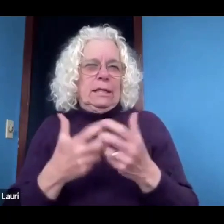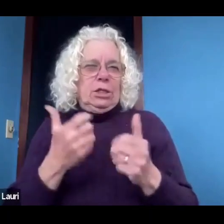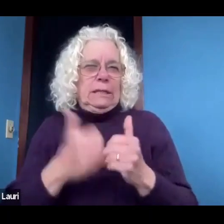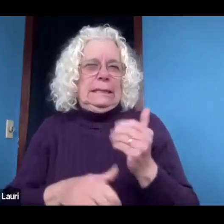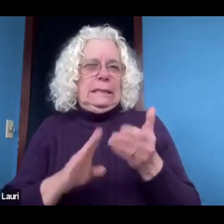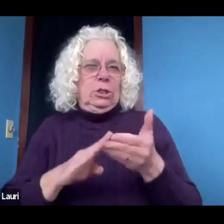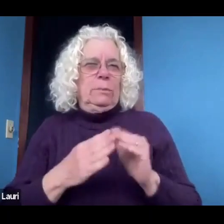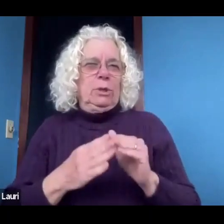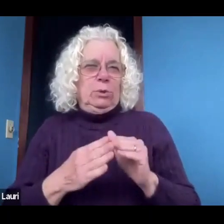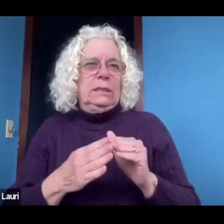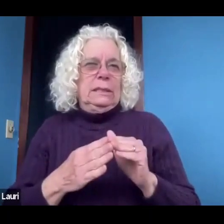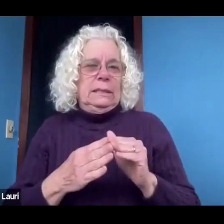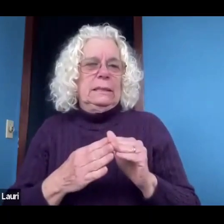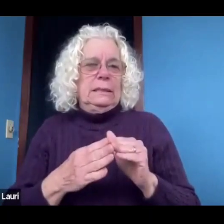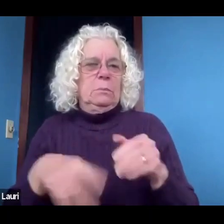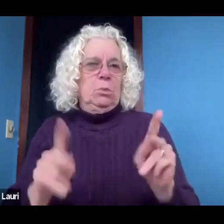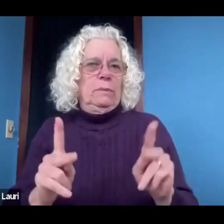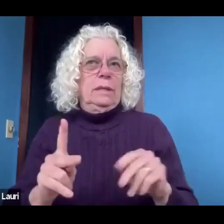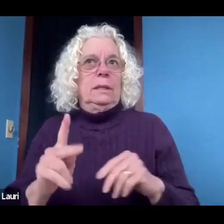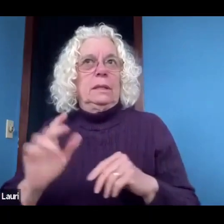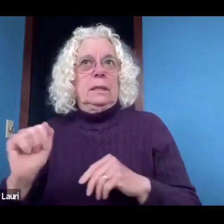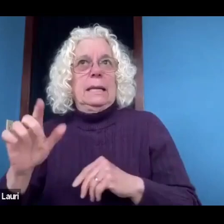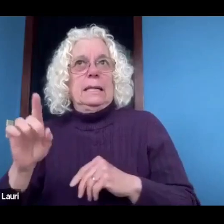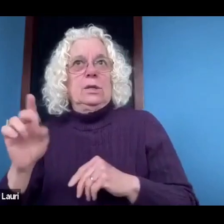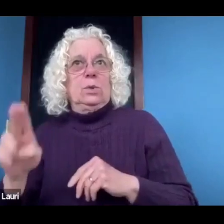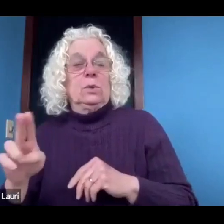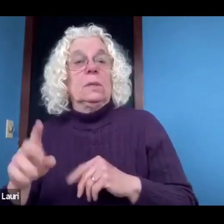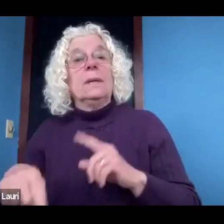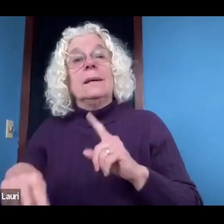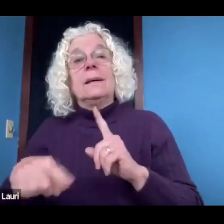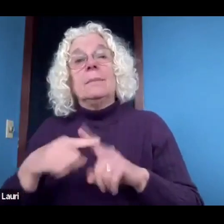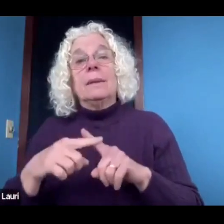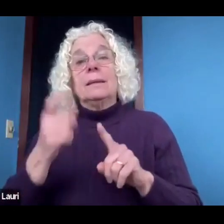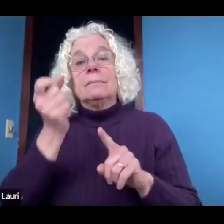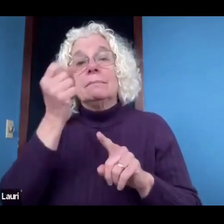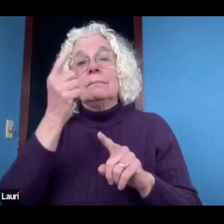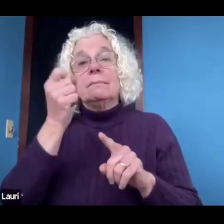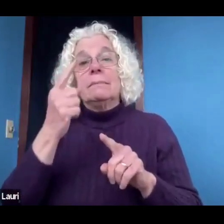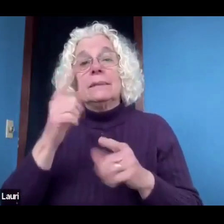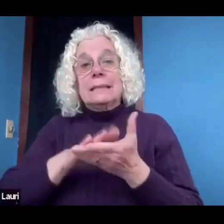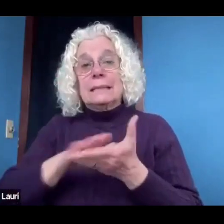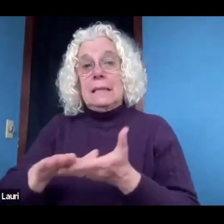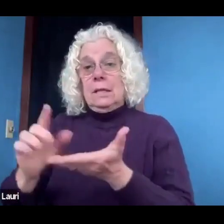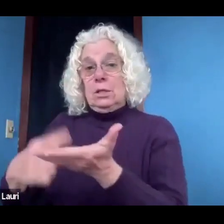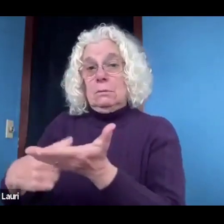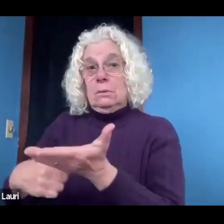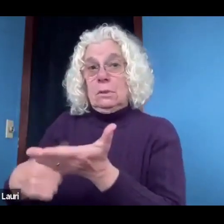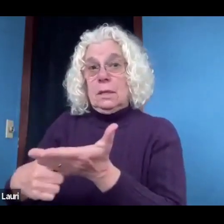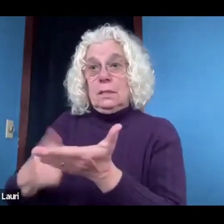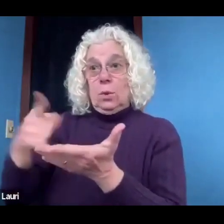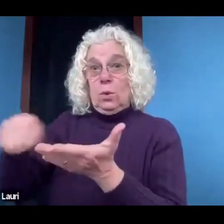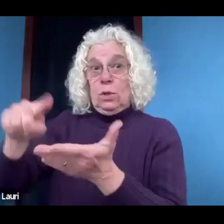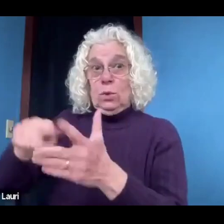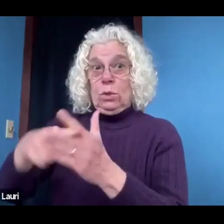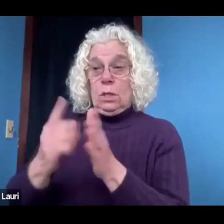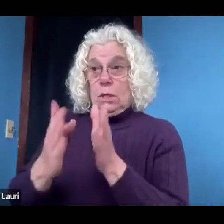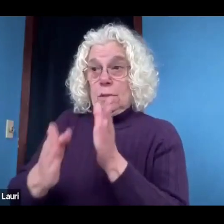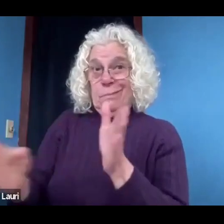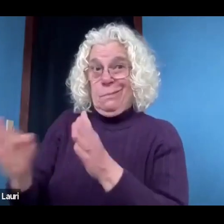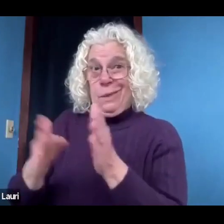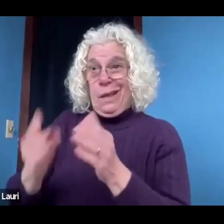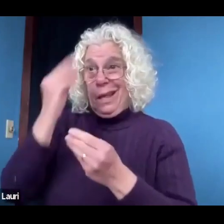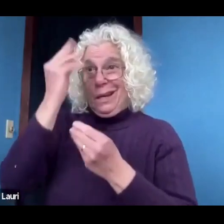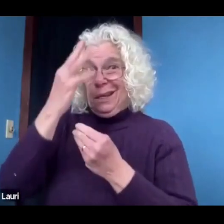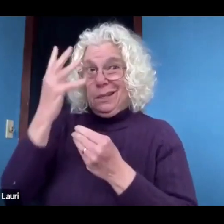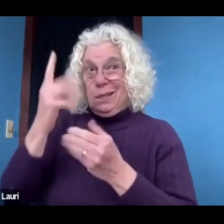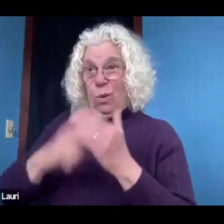community whether or not they allow them. But it's also a good thing to bring up when your community is starting to look at